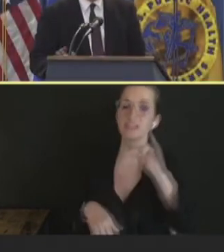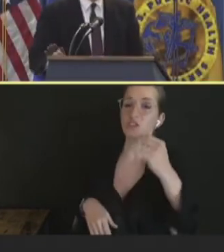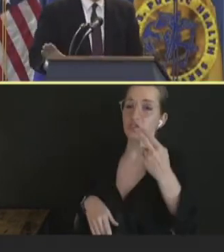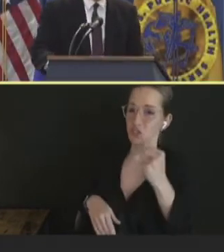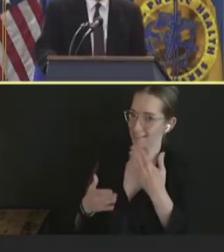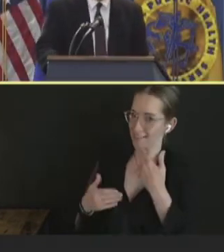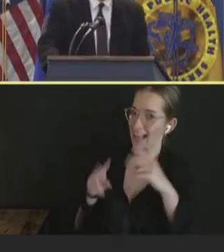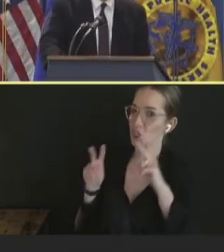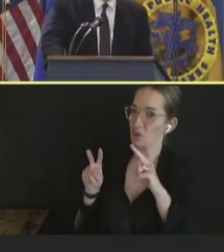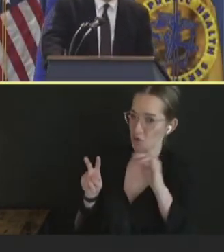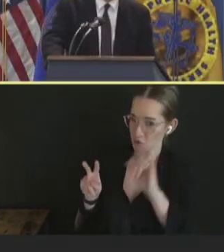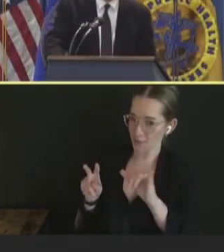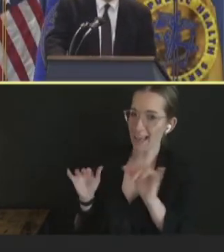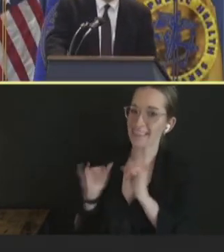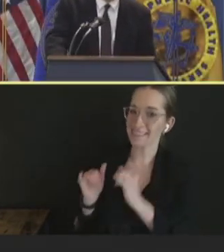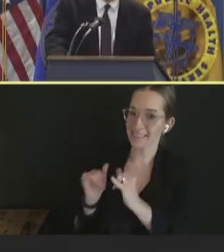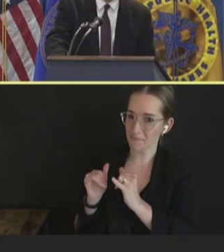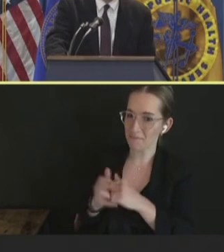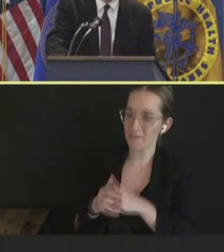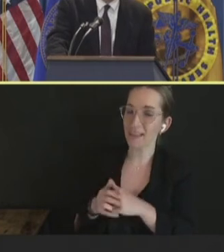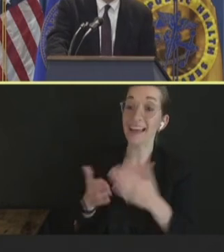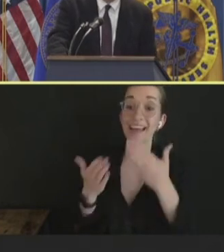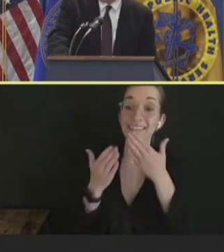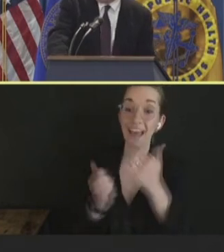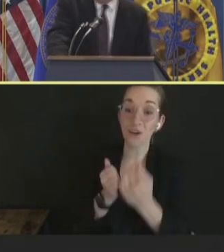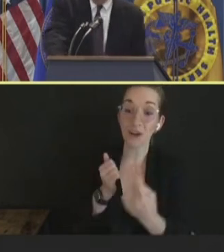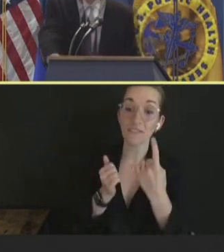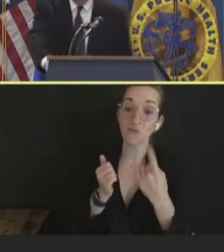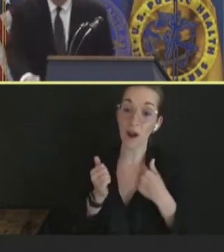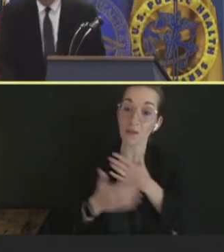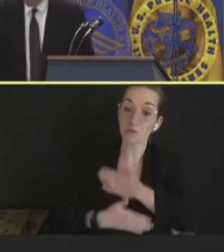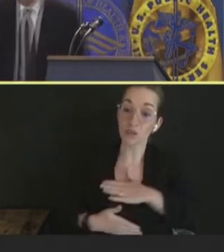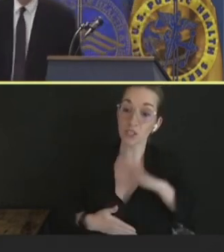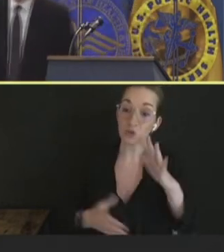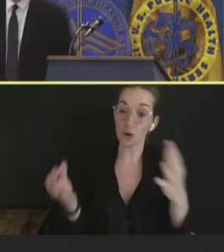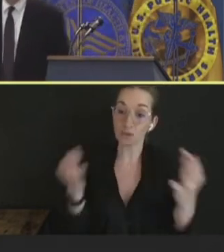well. Thank you very much, everyone. I really appreciate the input.